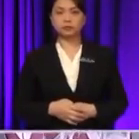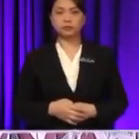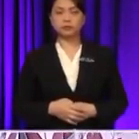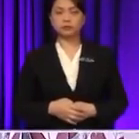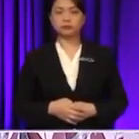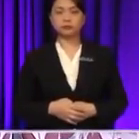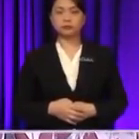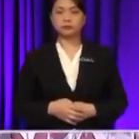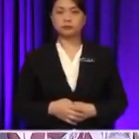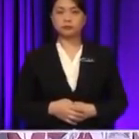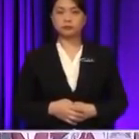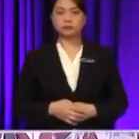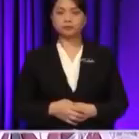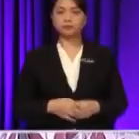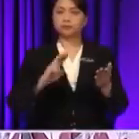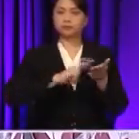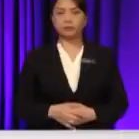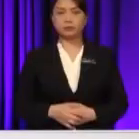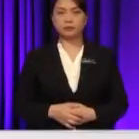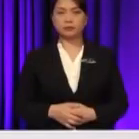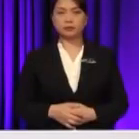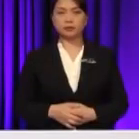please read paragraph 4 for me?